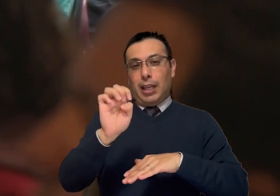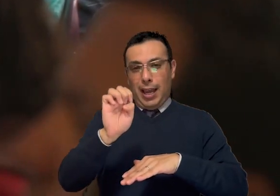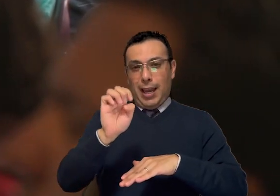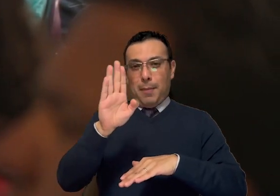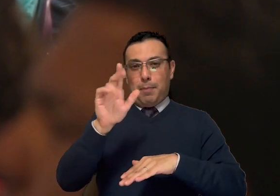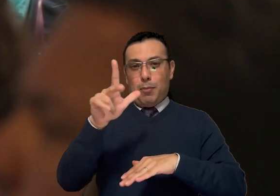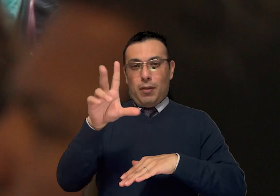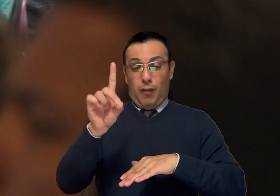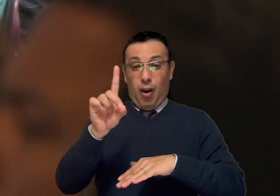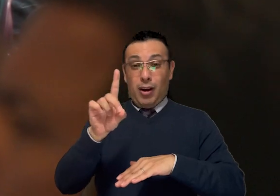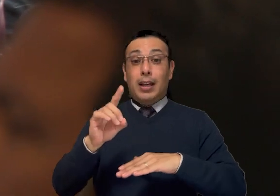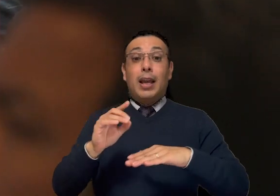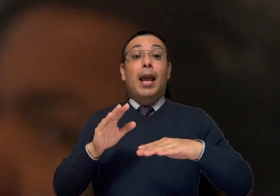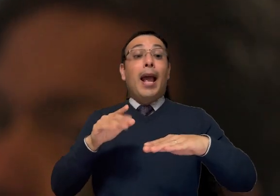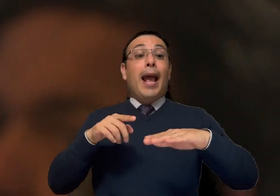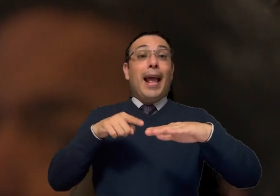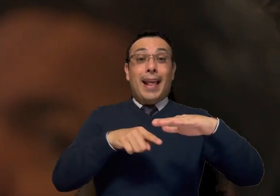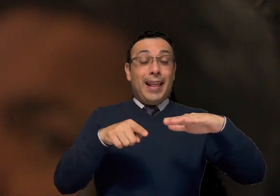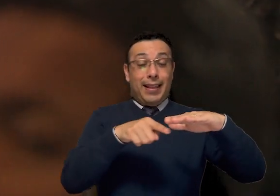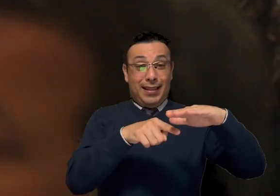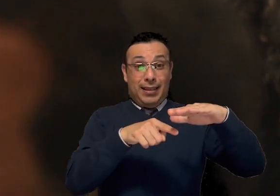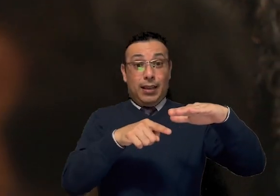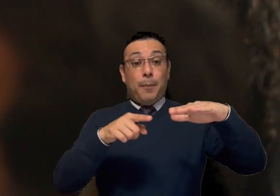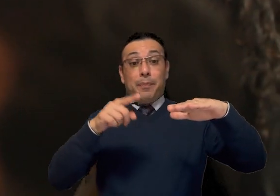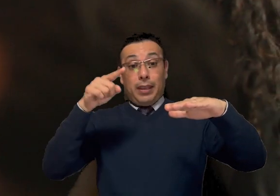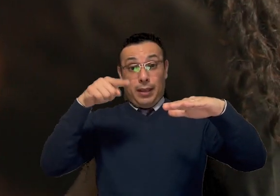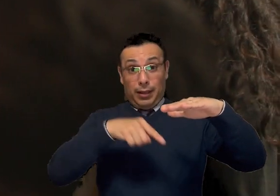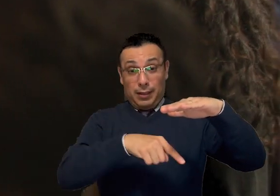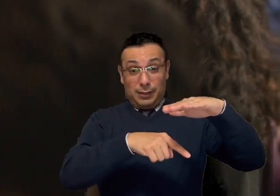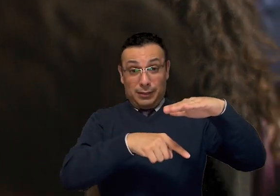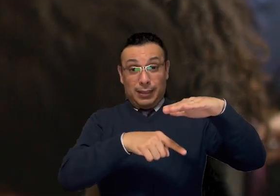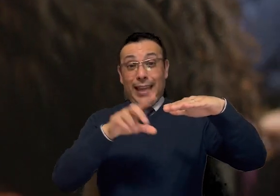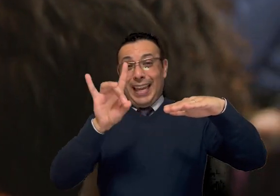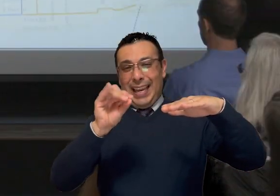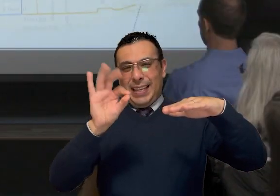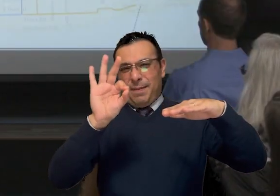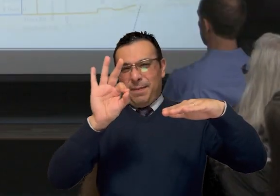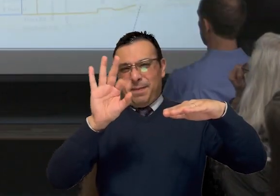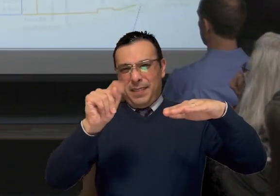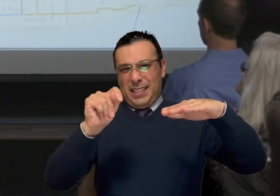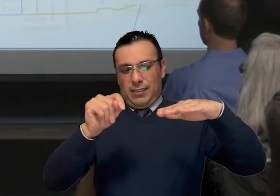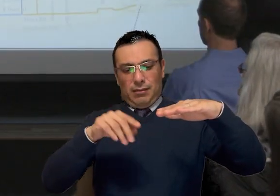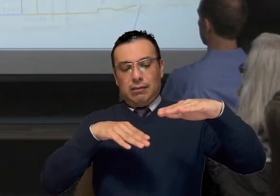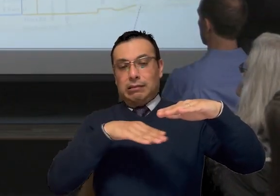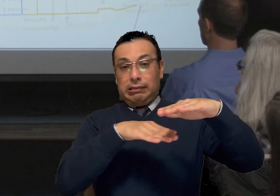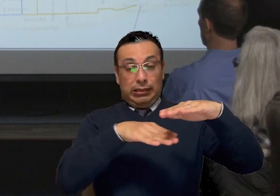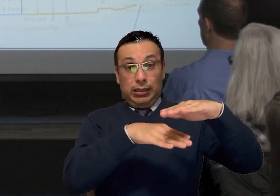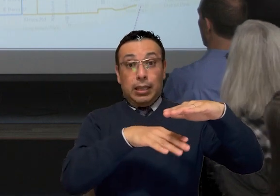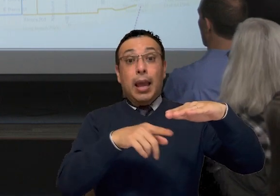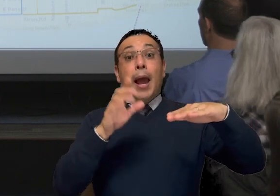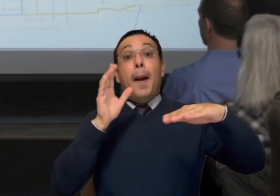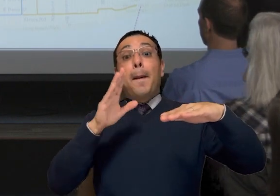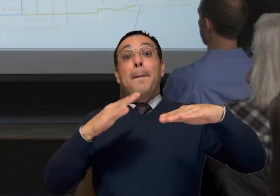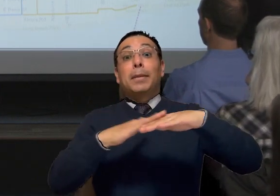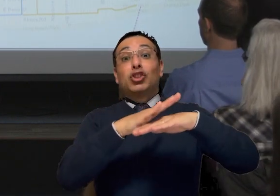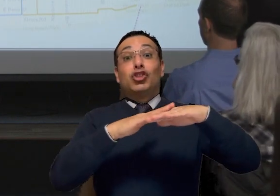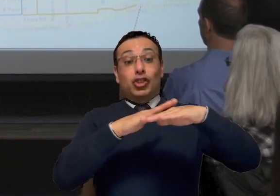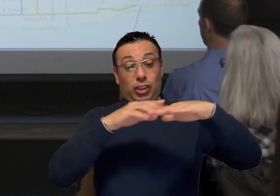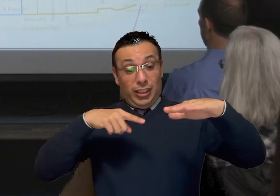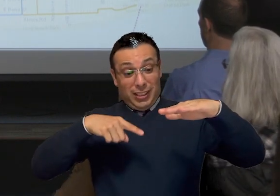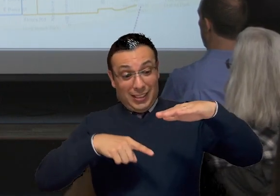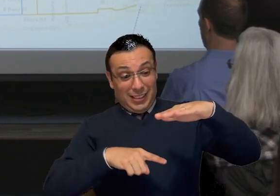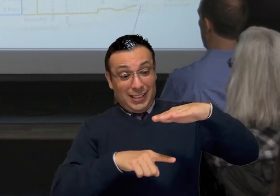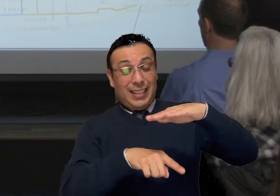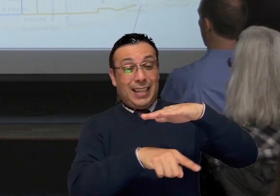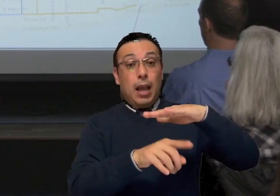again, around 80 feet below surface. And in order to cross that beach, Equinor is going to be working with the city